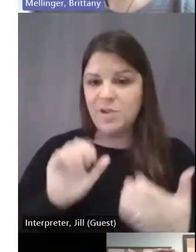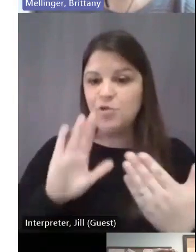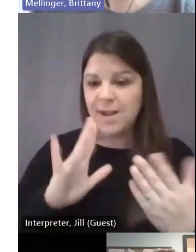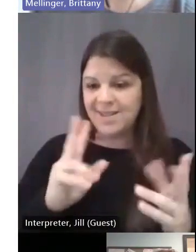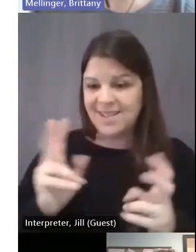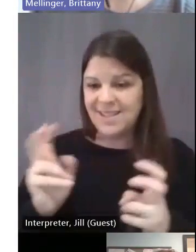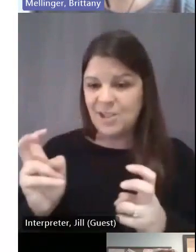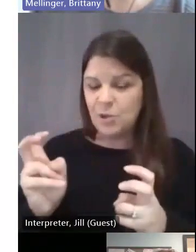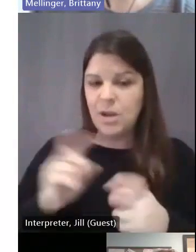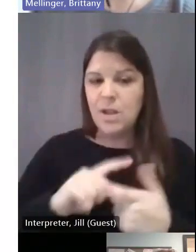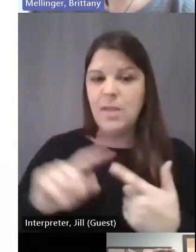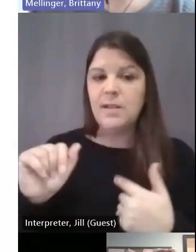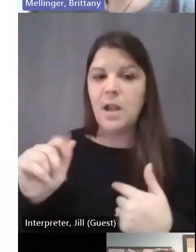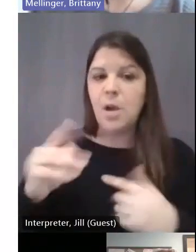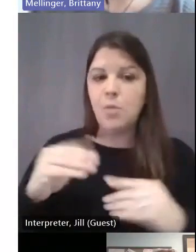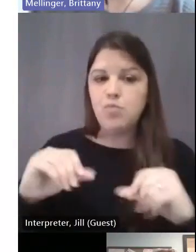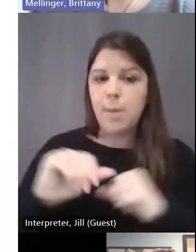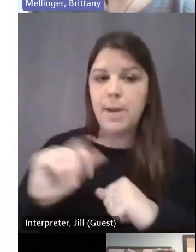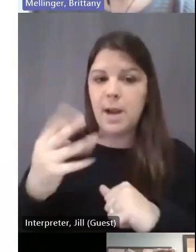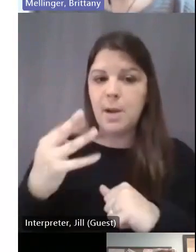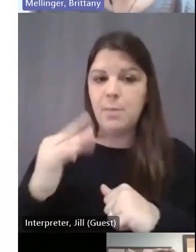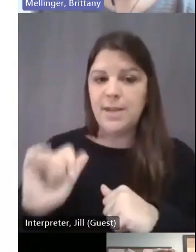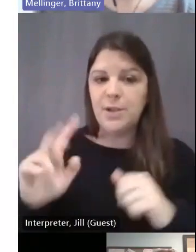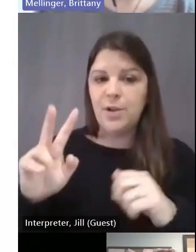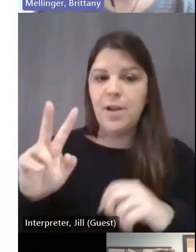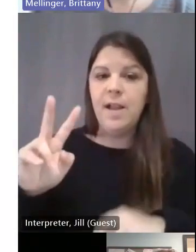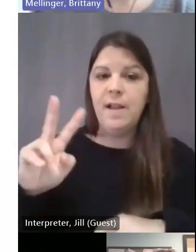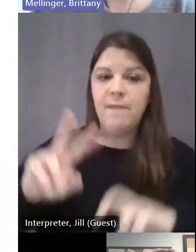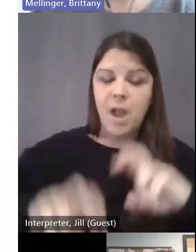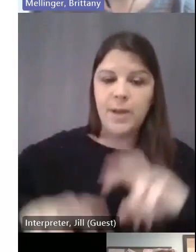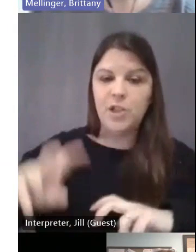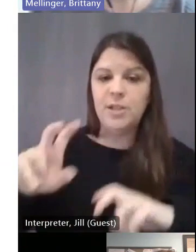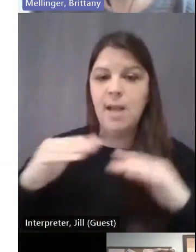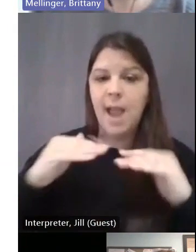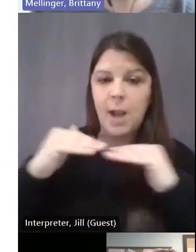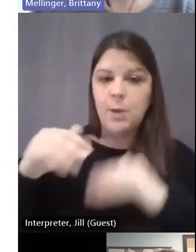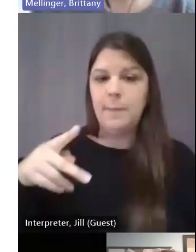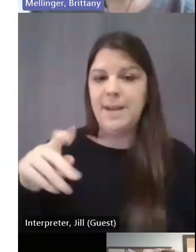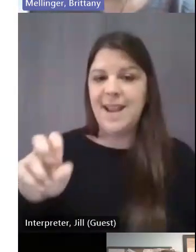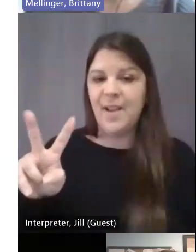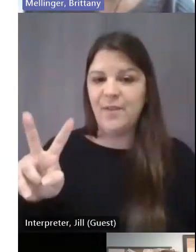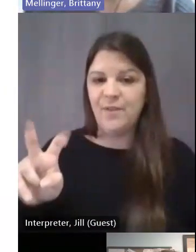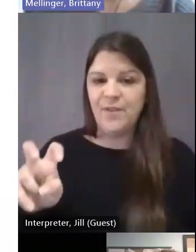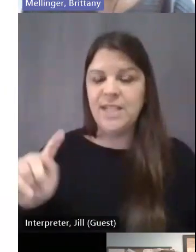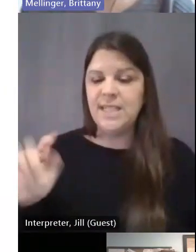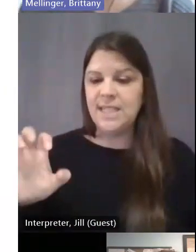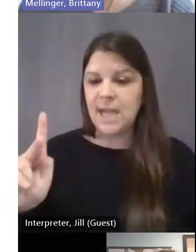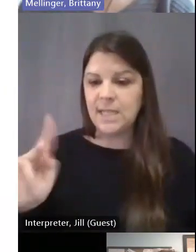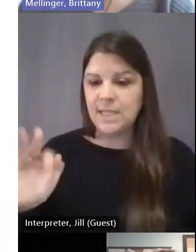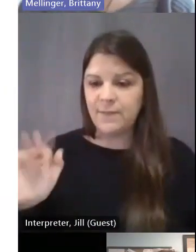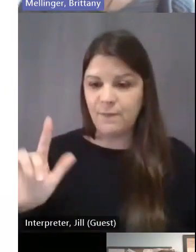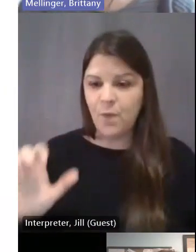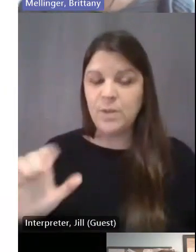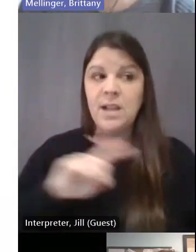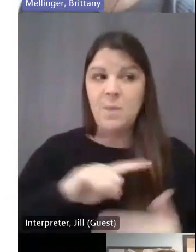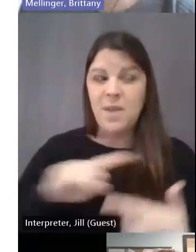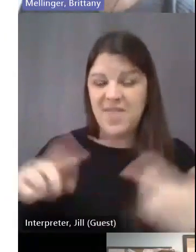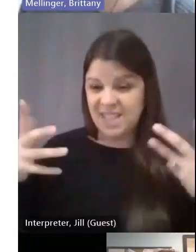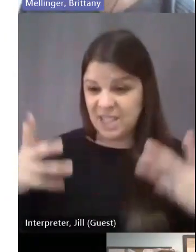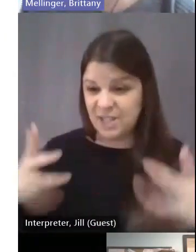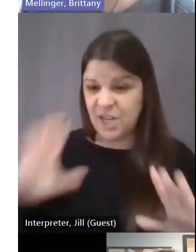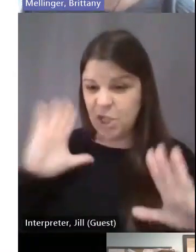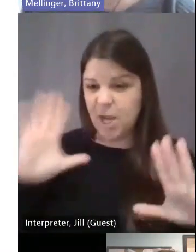There's the Property Appraisal Valuation Equity Task Force, and there's a link there on the screen, and you will get all these slides after